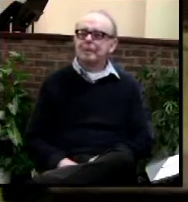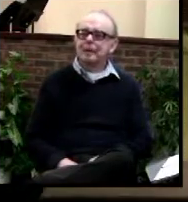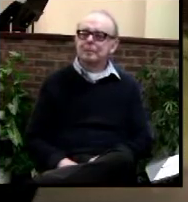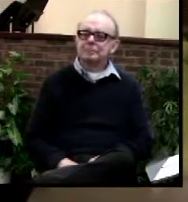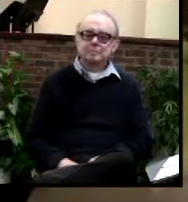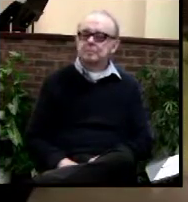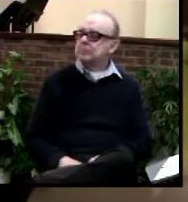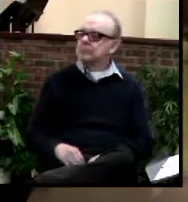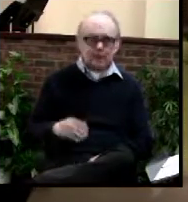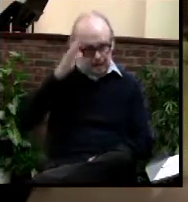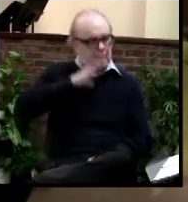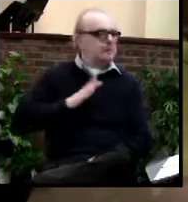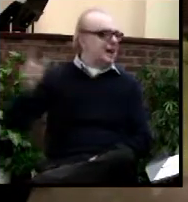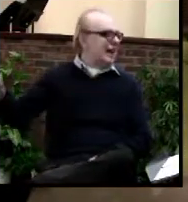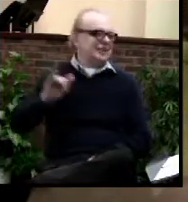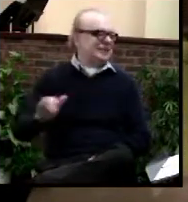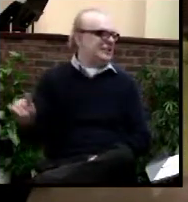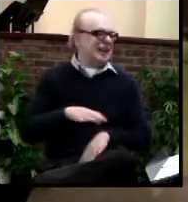He's got them too, don't worry about it.